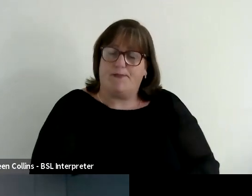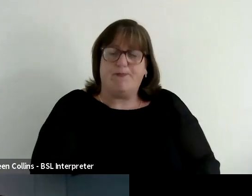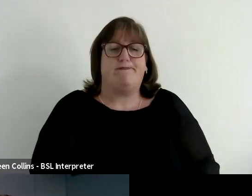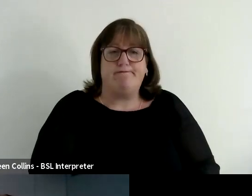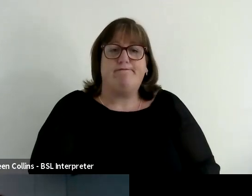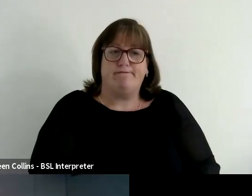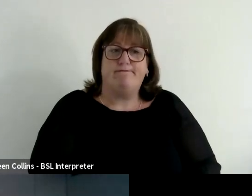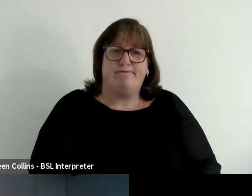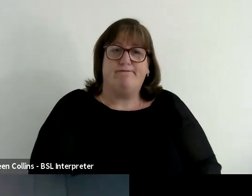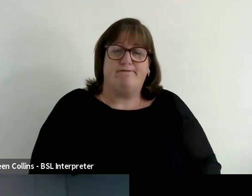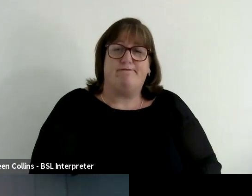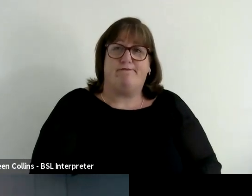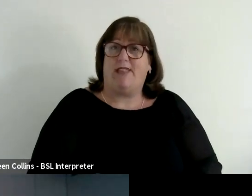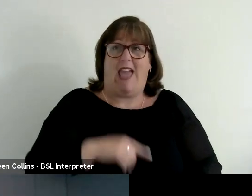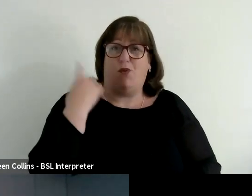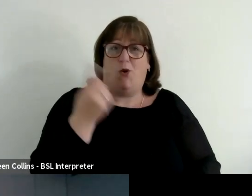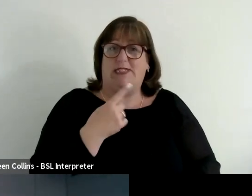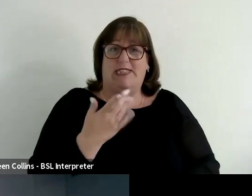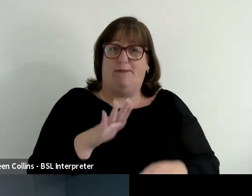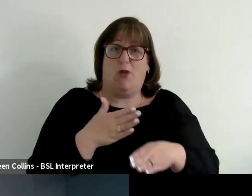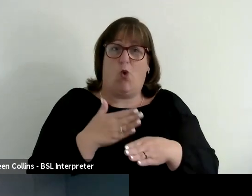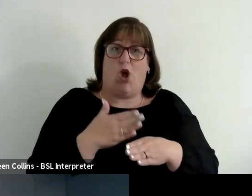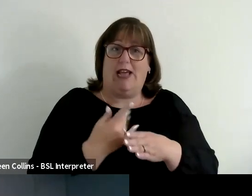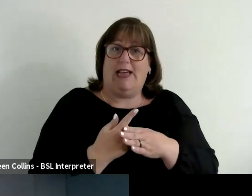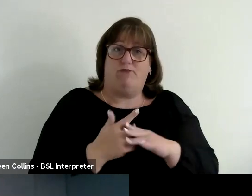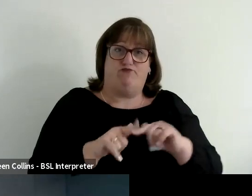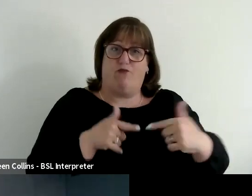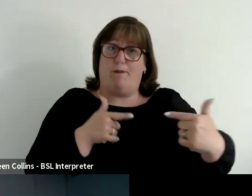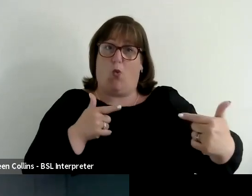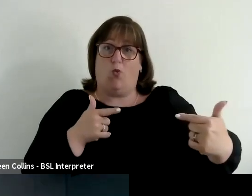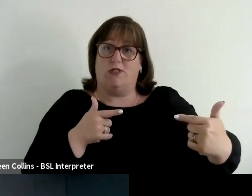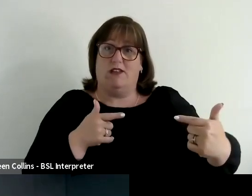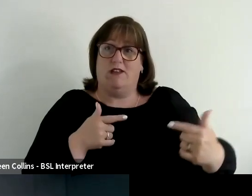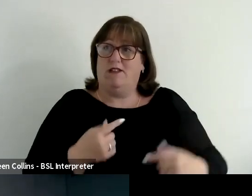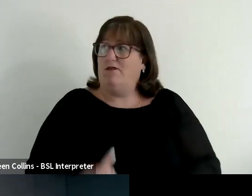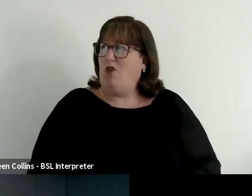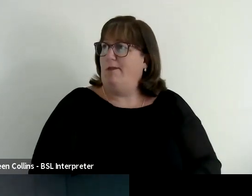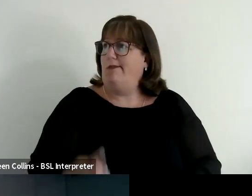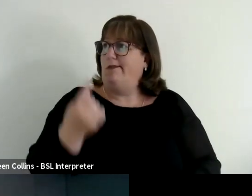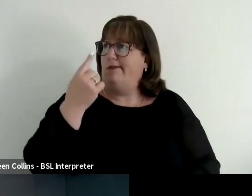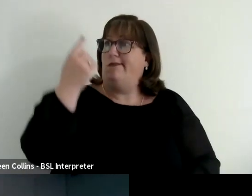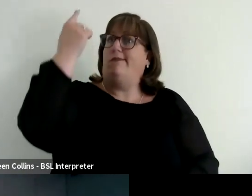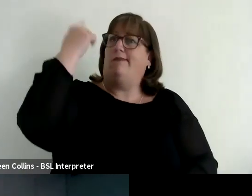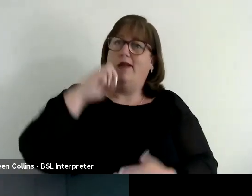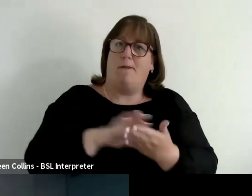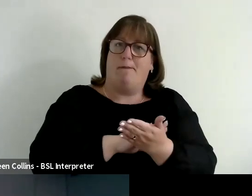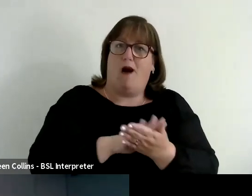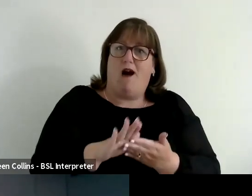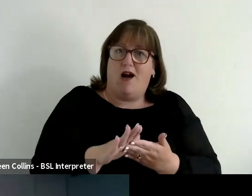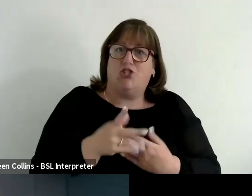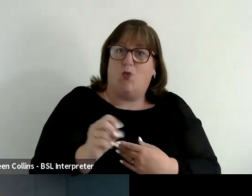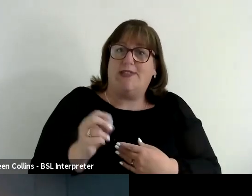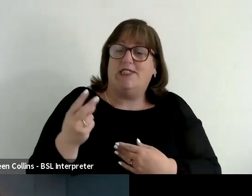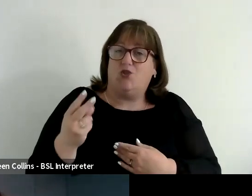remotely in the last, since March 2020. And our plan is, when it's safe to